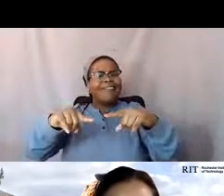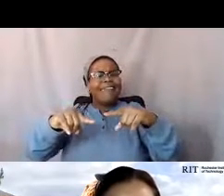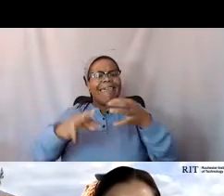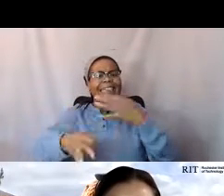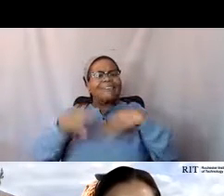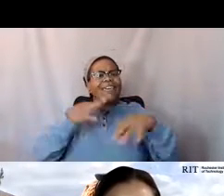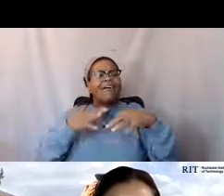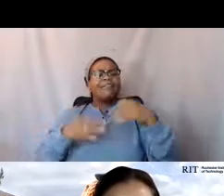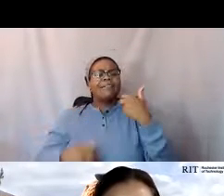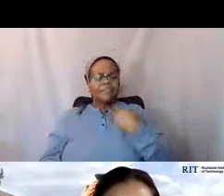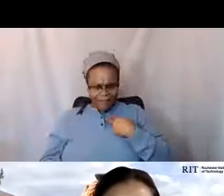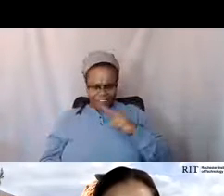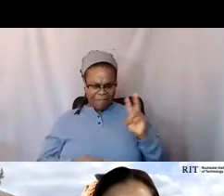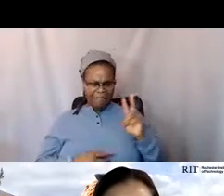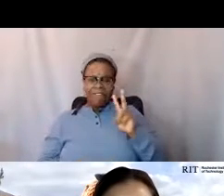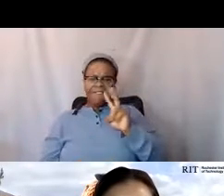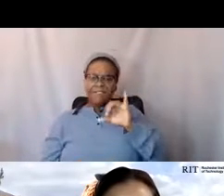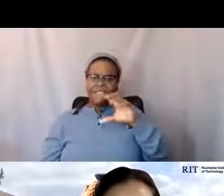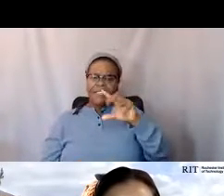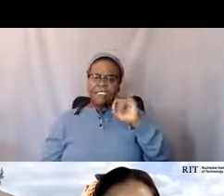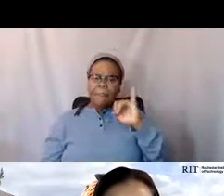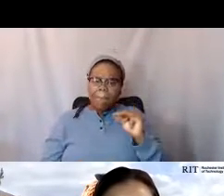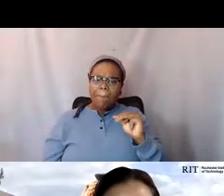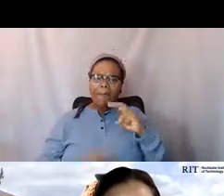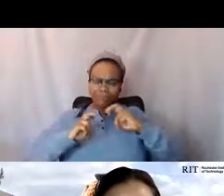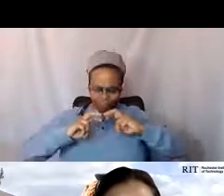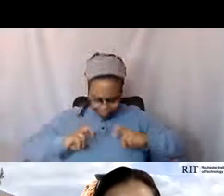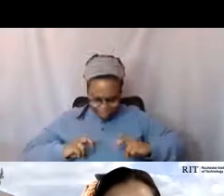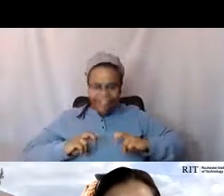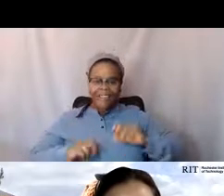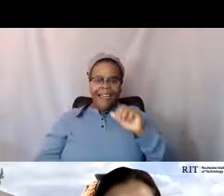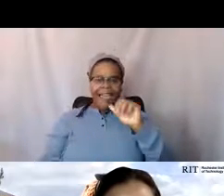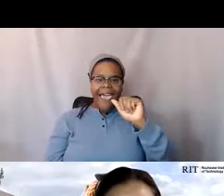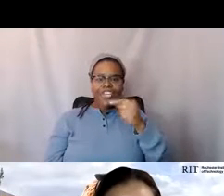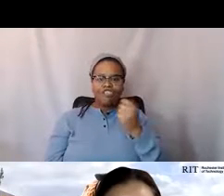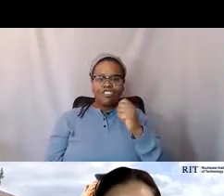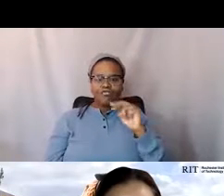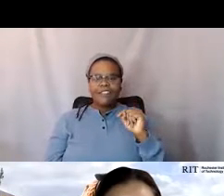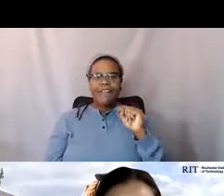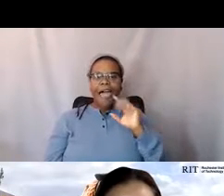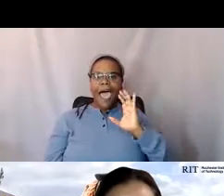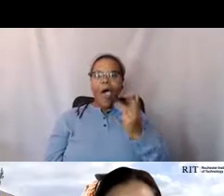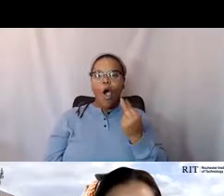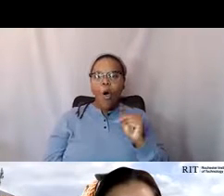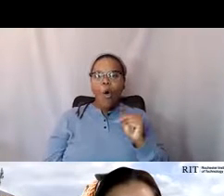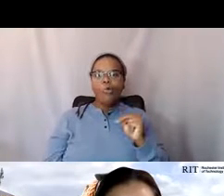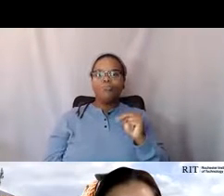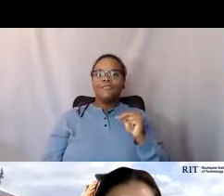as a victim, looking at oneself as an agent of one's own history, to be able to write and define